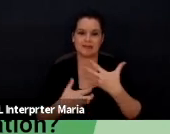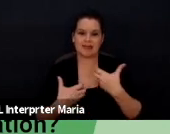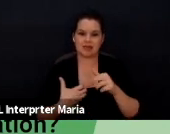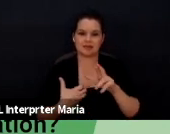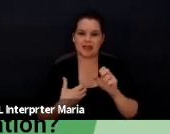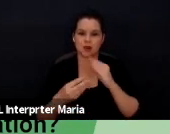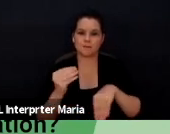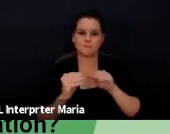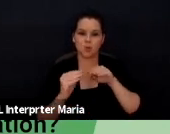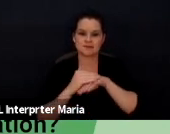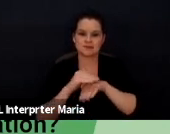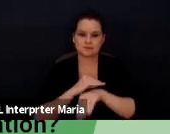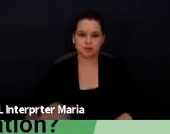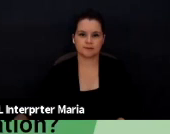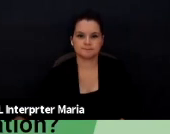more accessible.